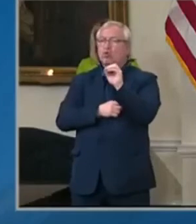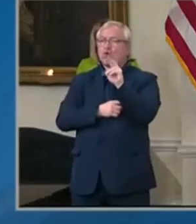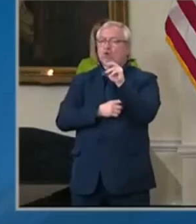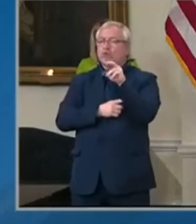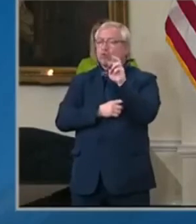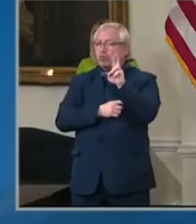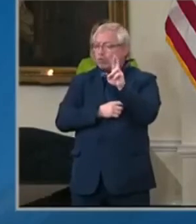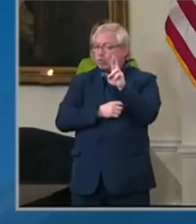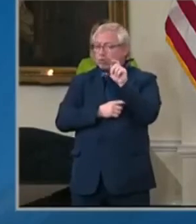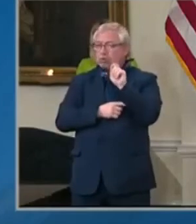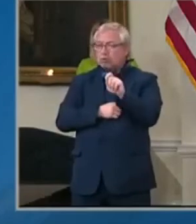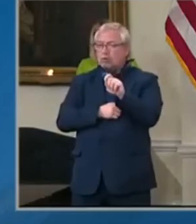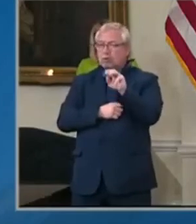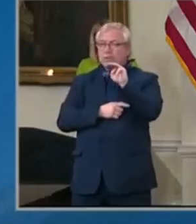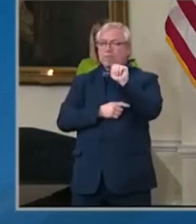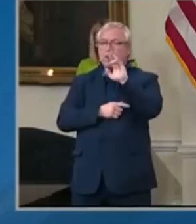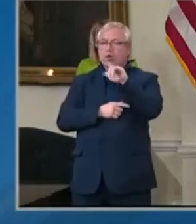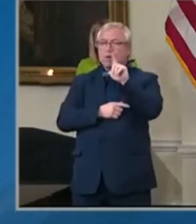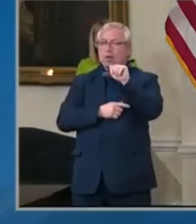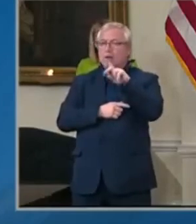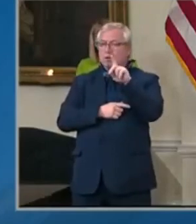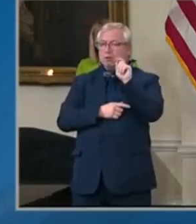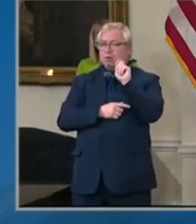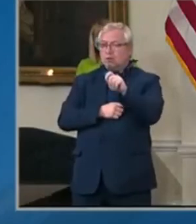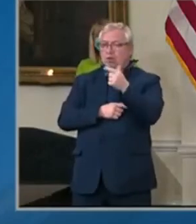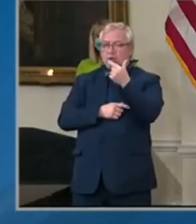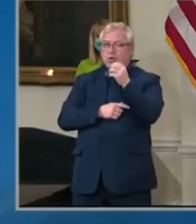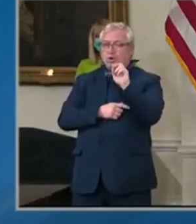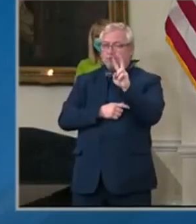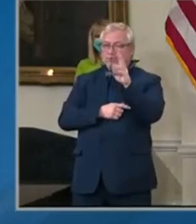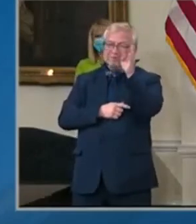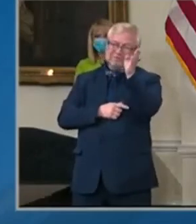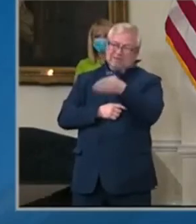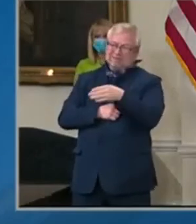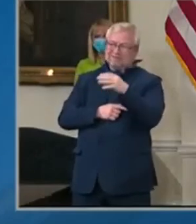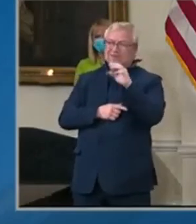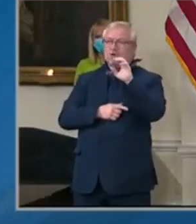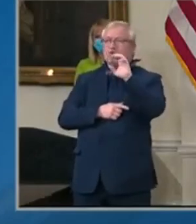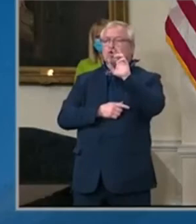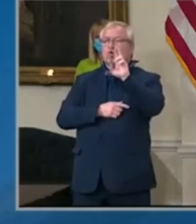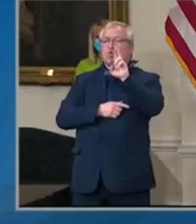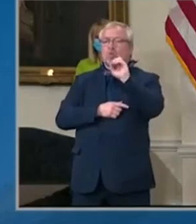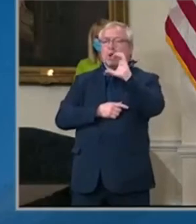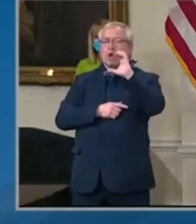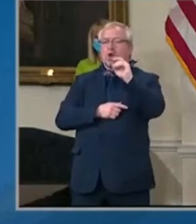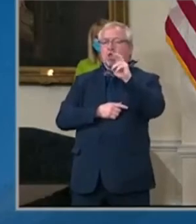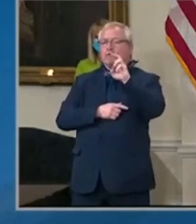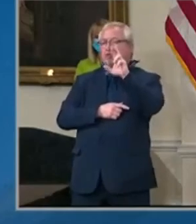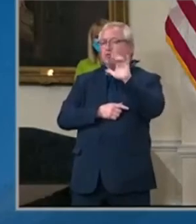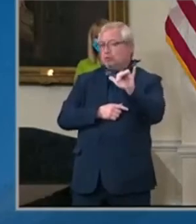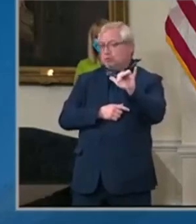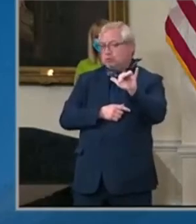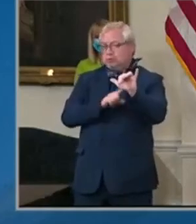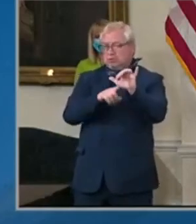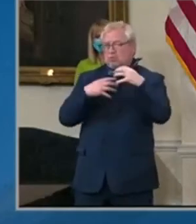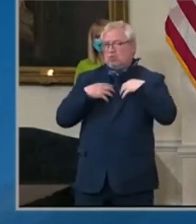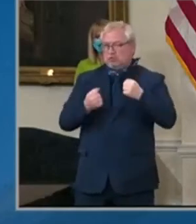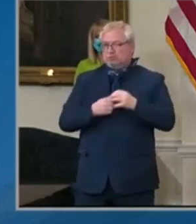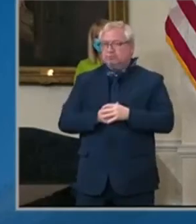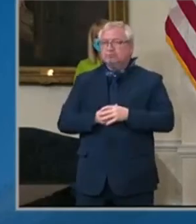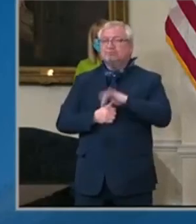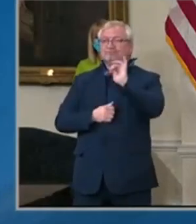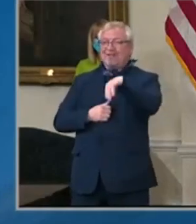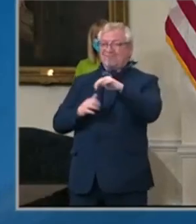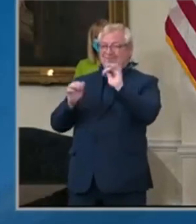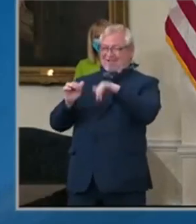governor.maryland.gov/recovery. Together, we are going to defeat this deadly virus, and together, the state